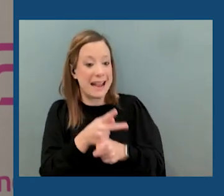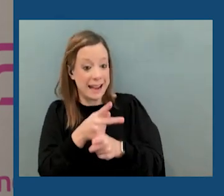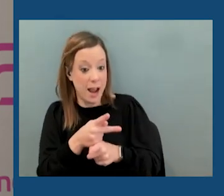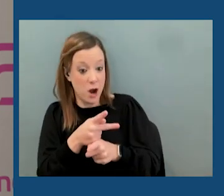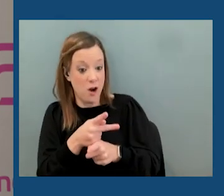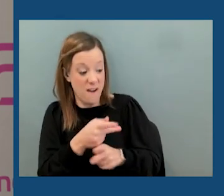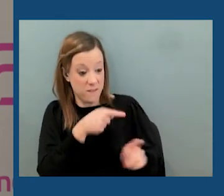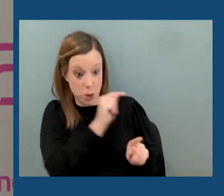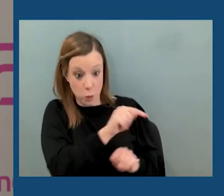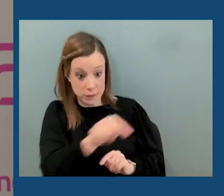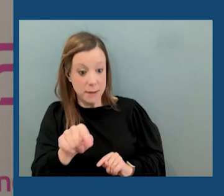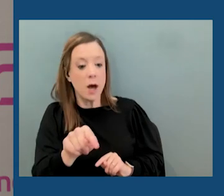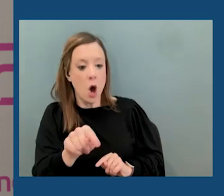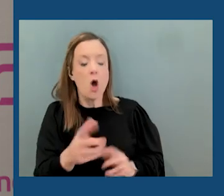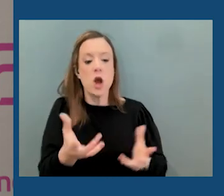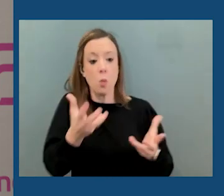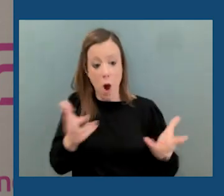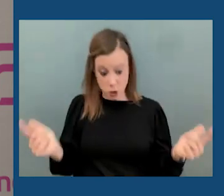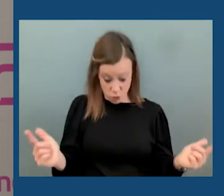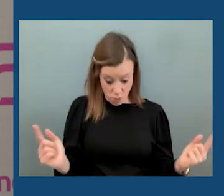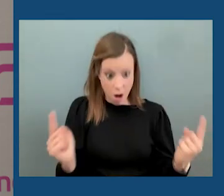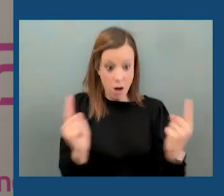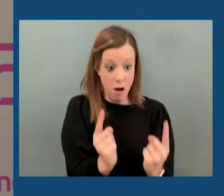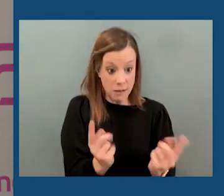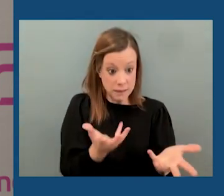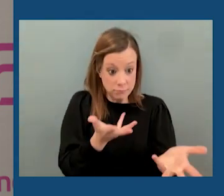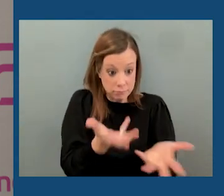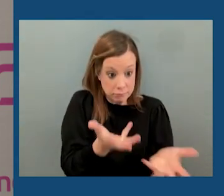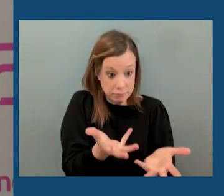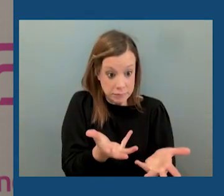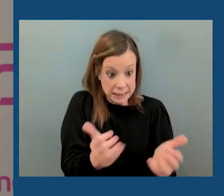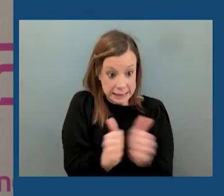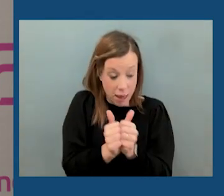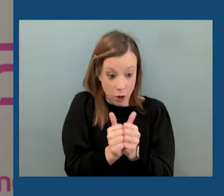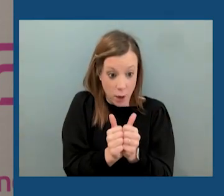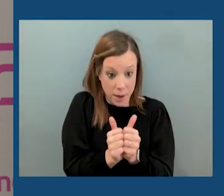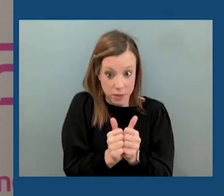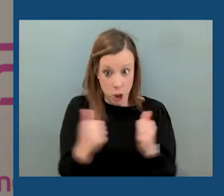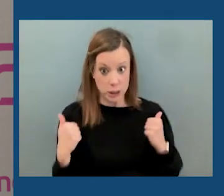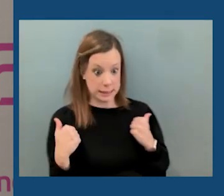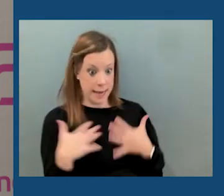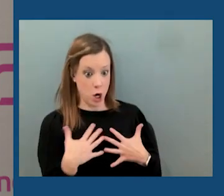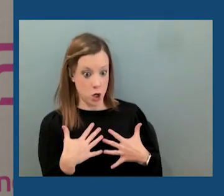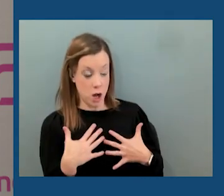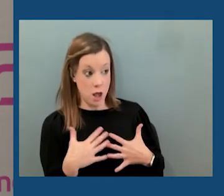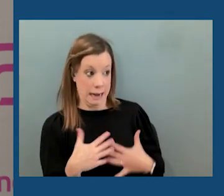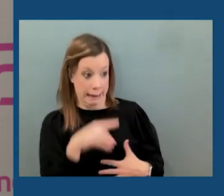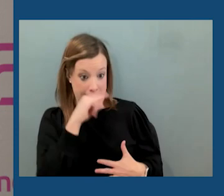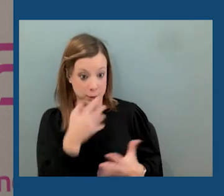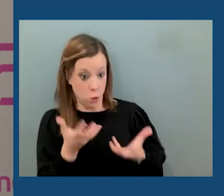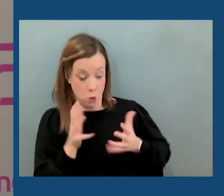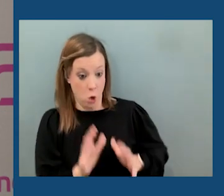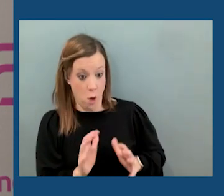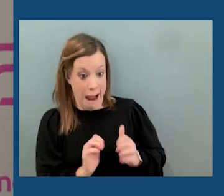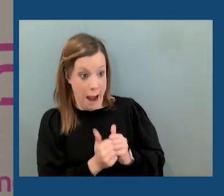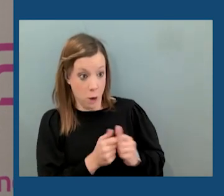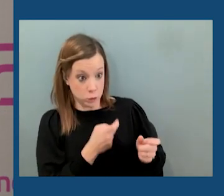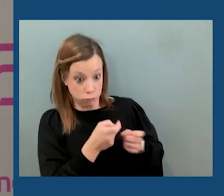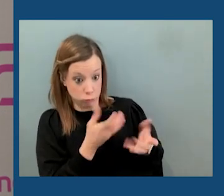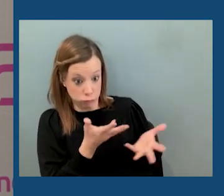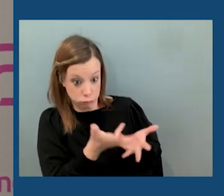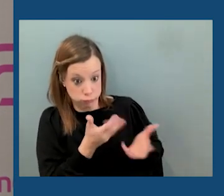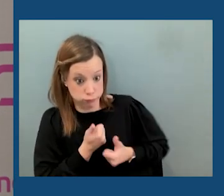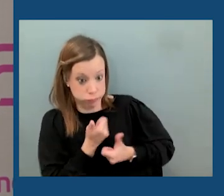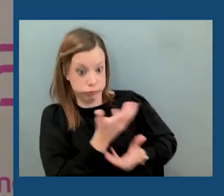health, but neither group knows how to do it. Folks deserve support from trained educators. I was once teaching a caregiver group at a